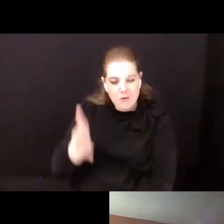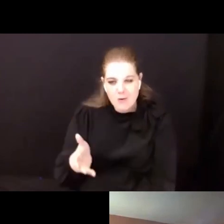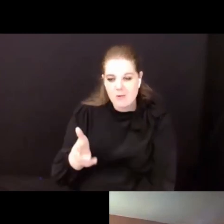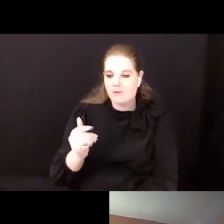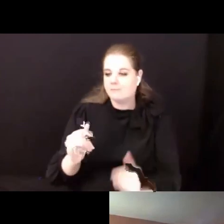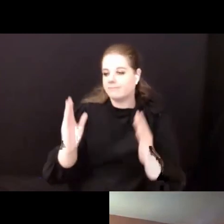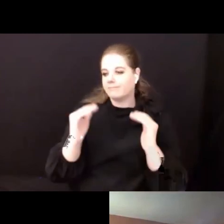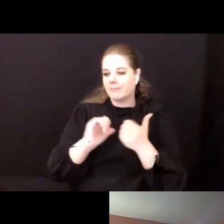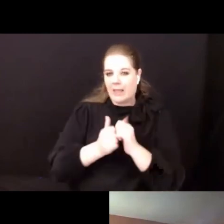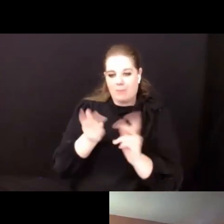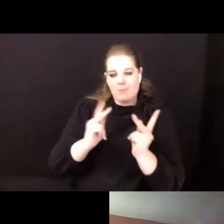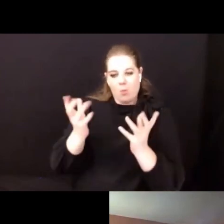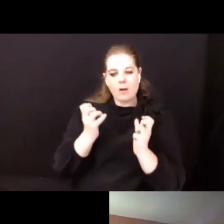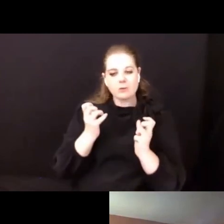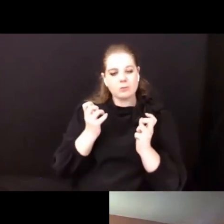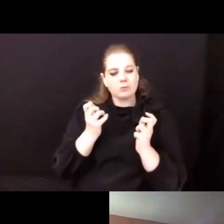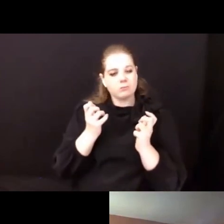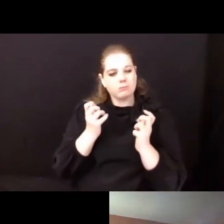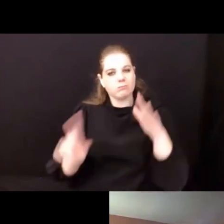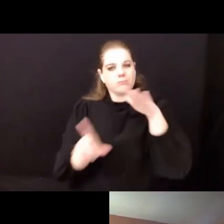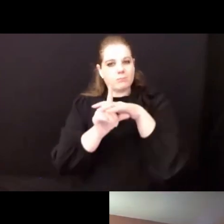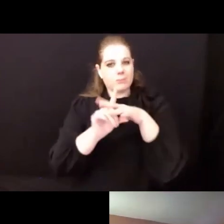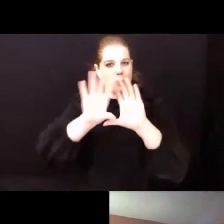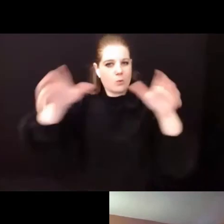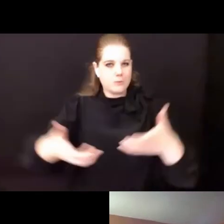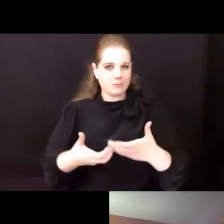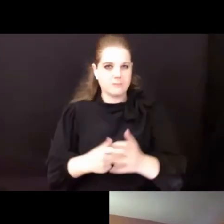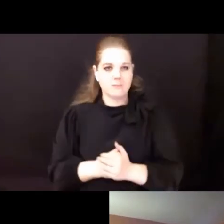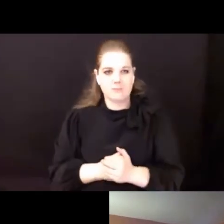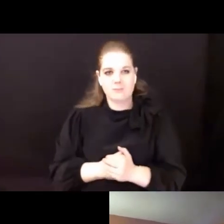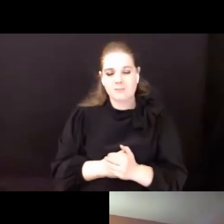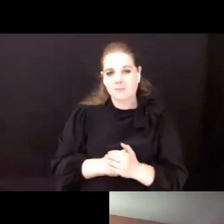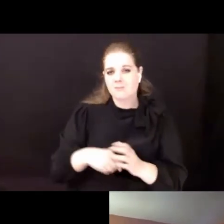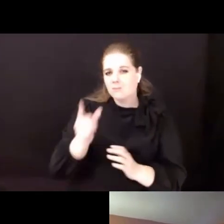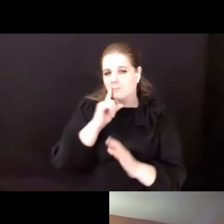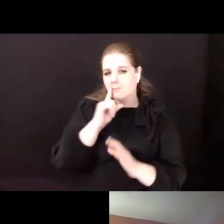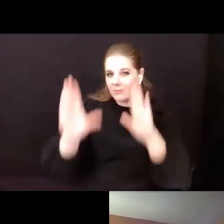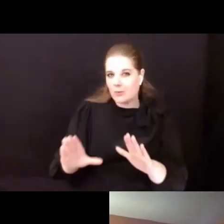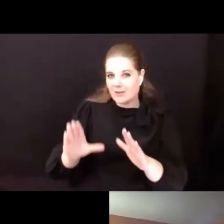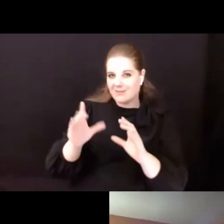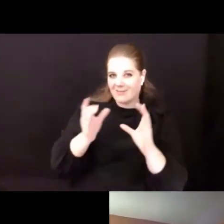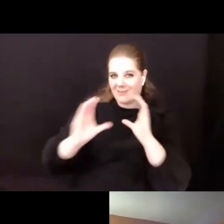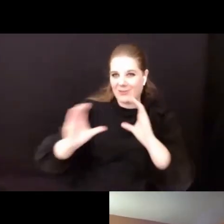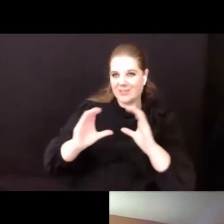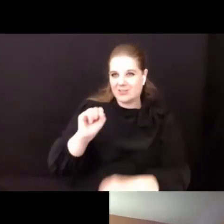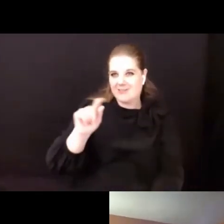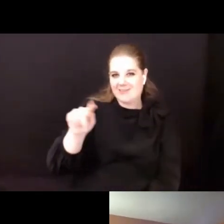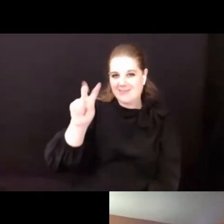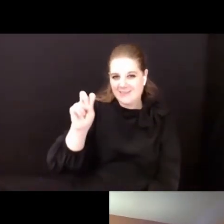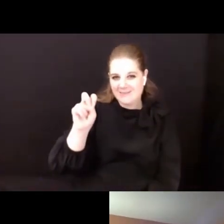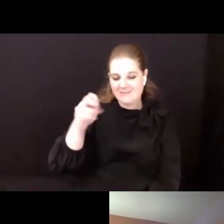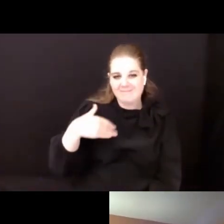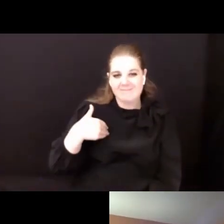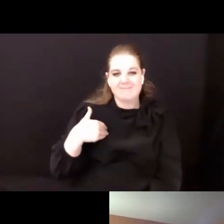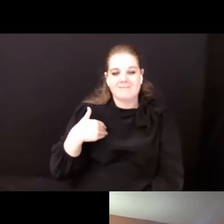see themselves in the world. So this has been a great conversation, Steve. It's always such a joy and a pleasure